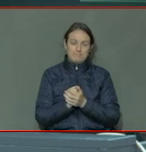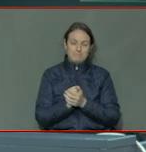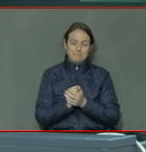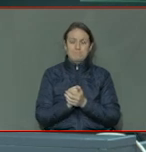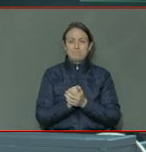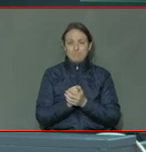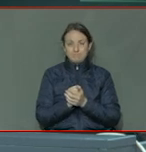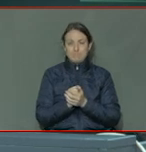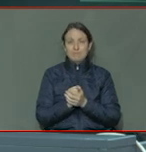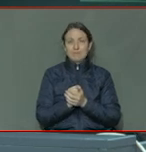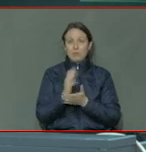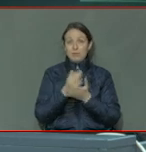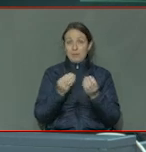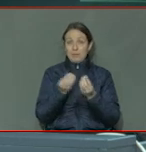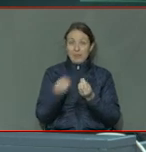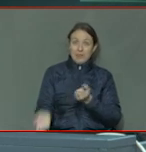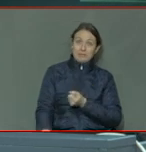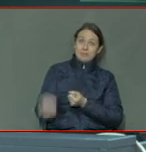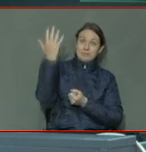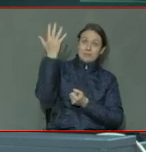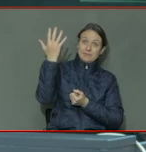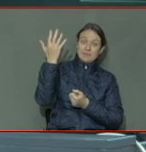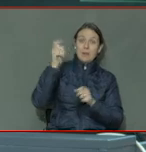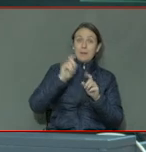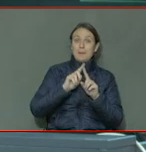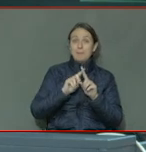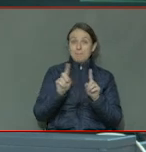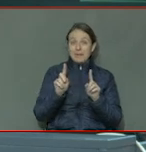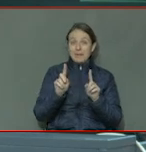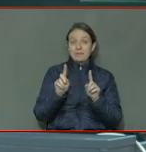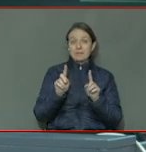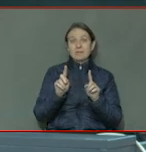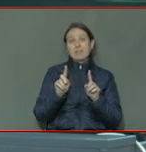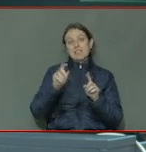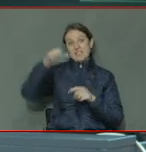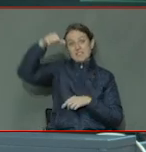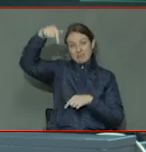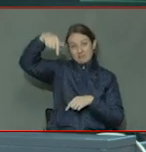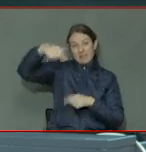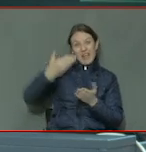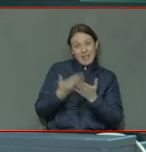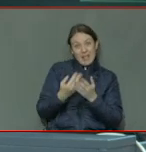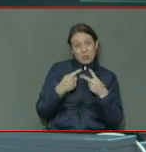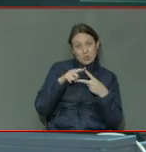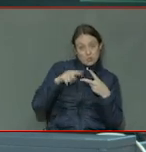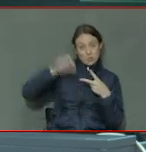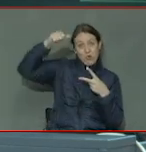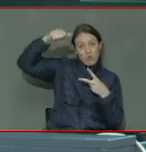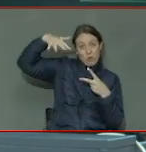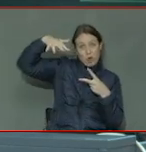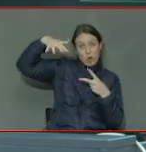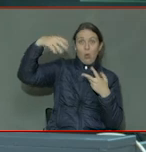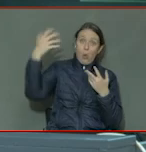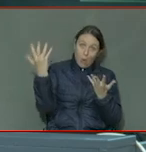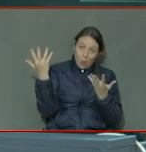so projecting upwards, I must project it, but downwards, I can just let it fall or project it